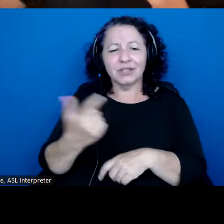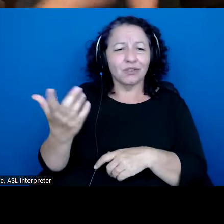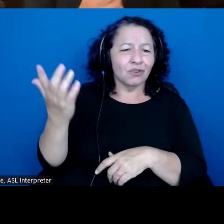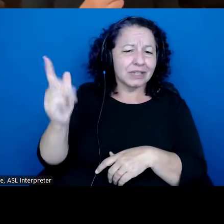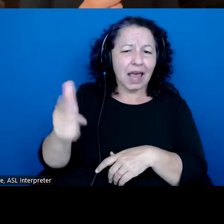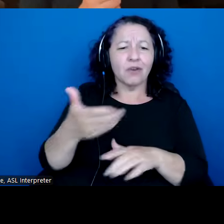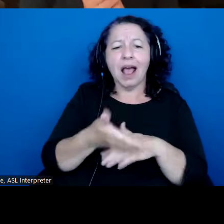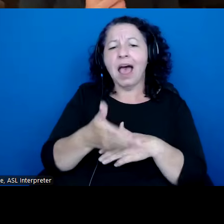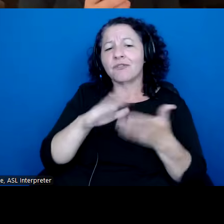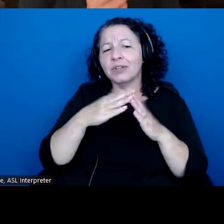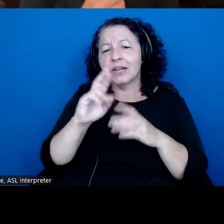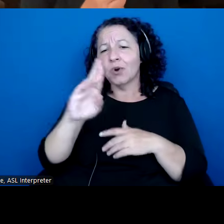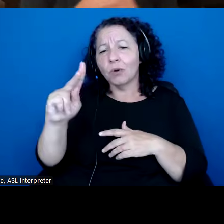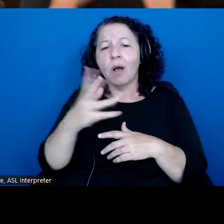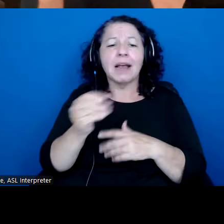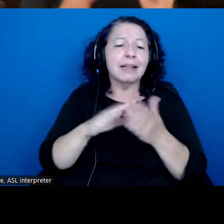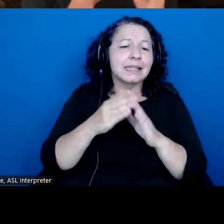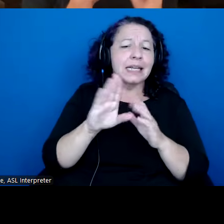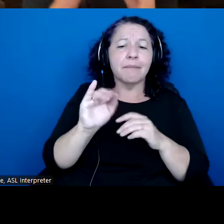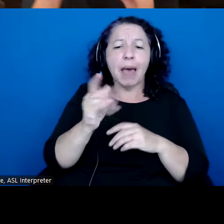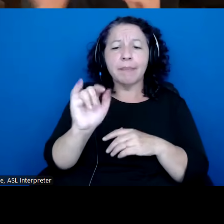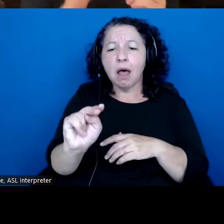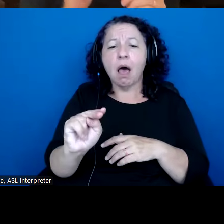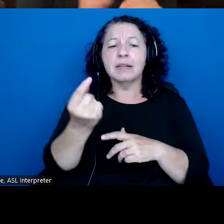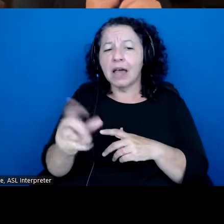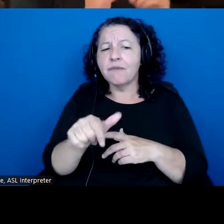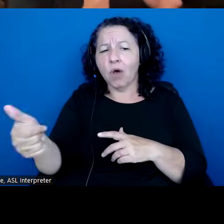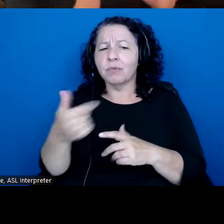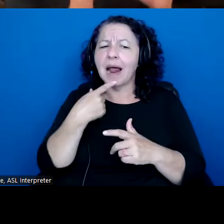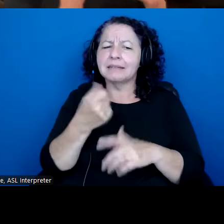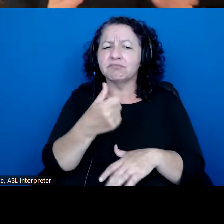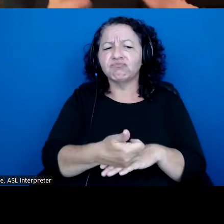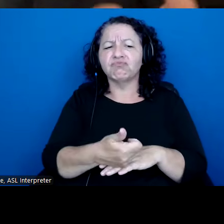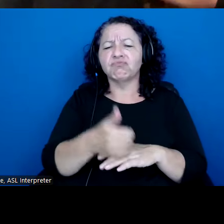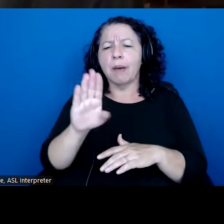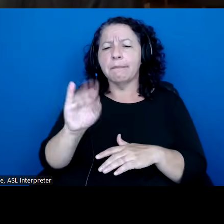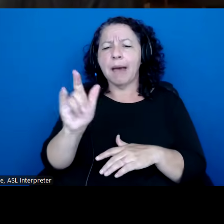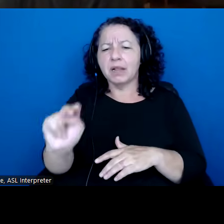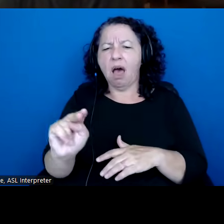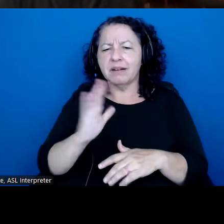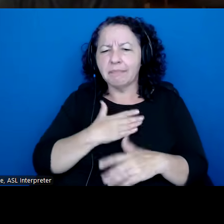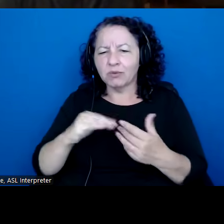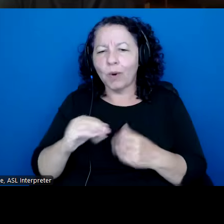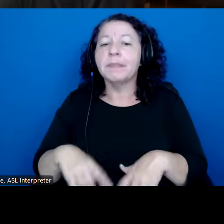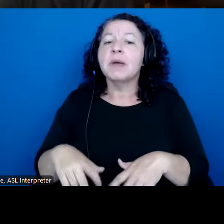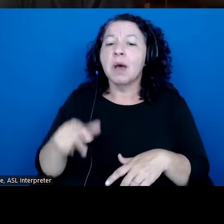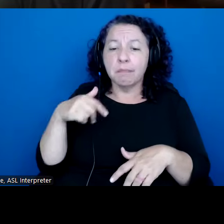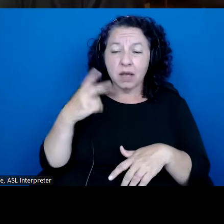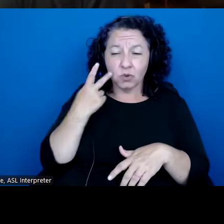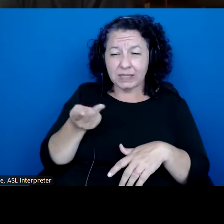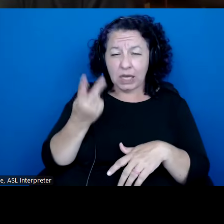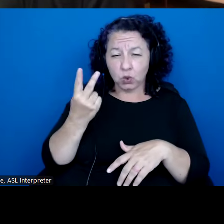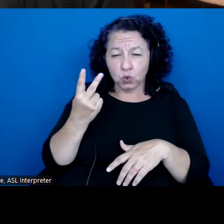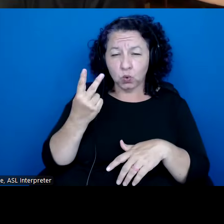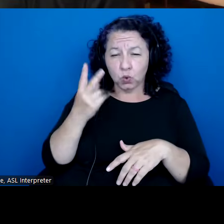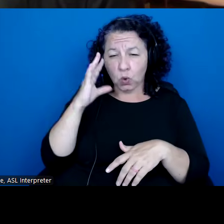Uruk, in the city of Babylon. There's several other possibilities, but I'm putting us in Babylon. We're walking down the street. We see two guys bent down on the side of the